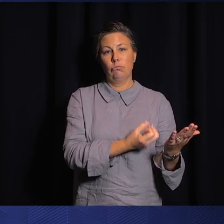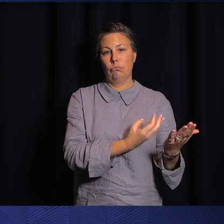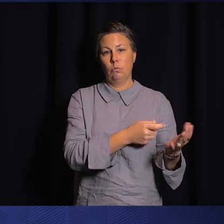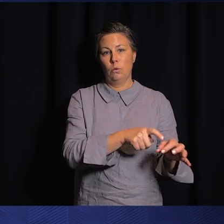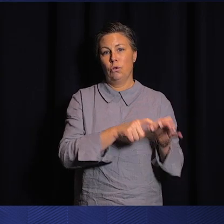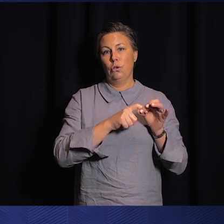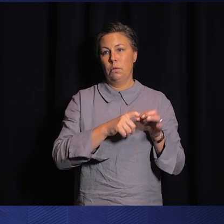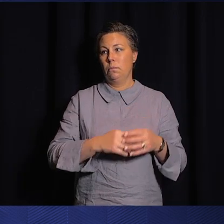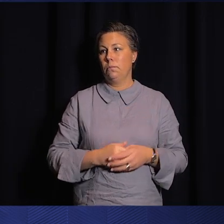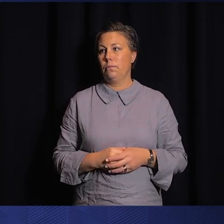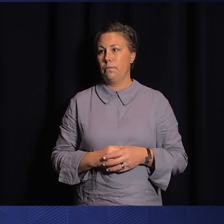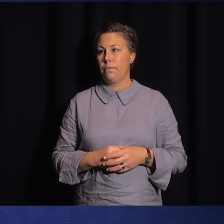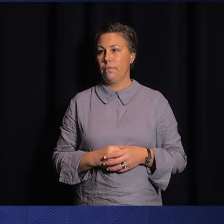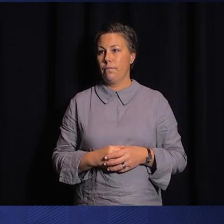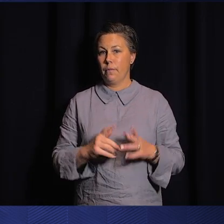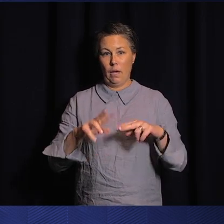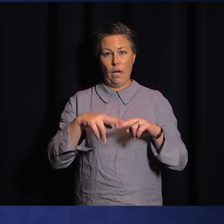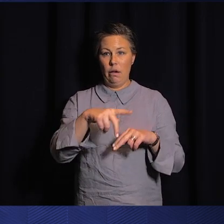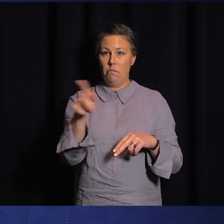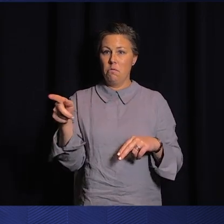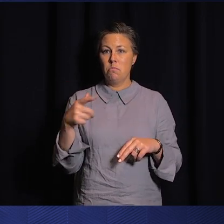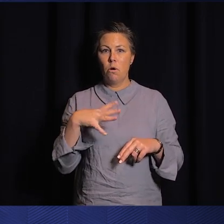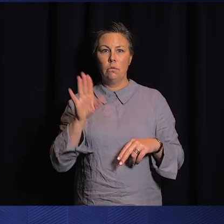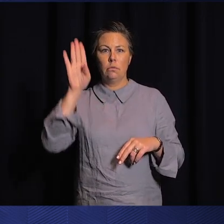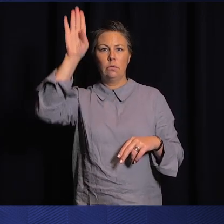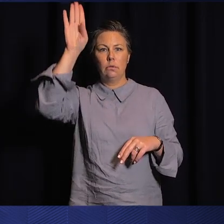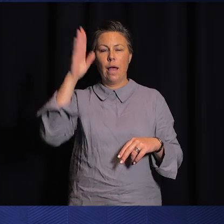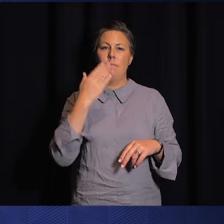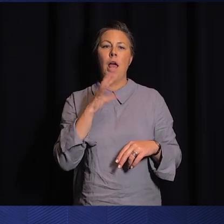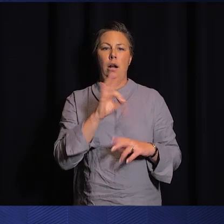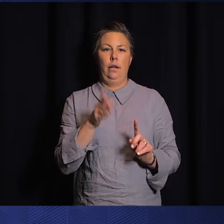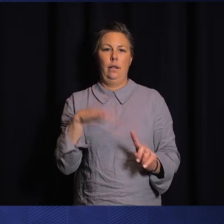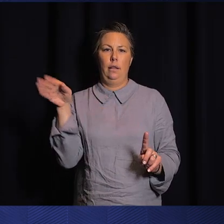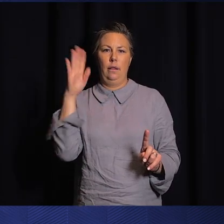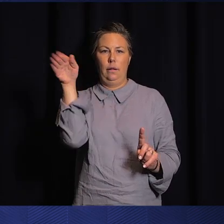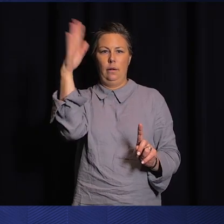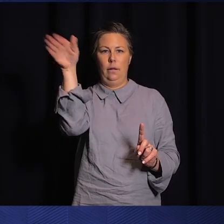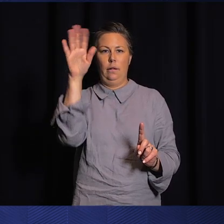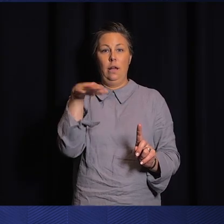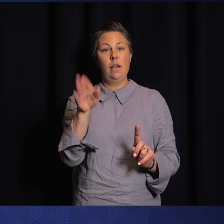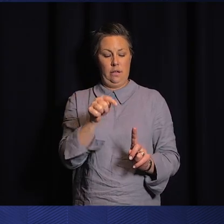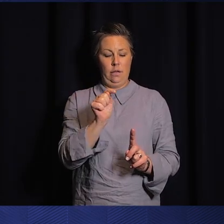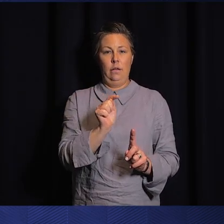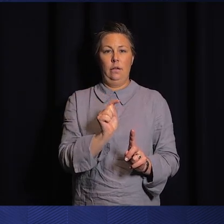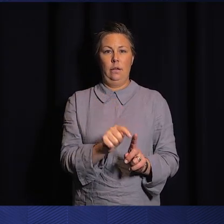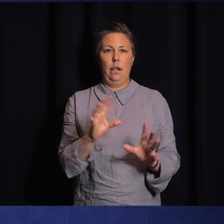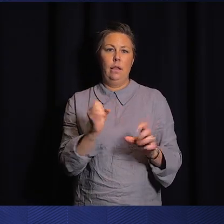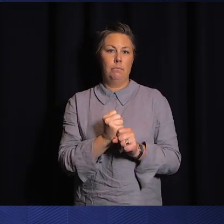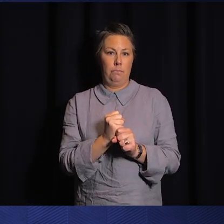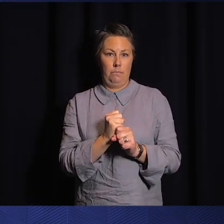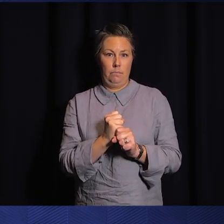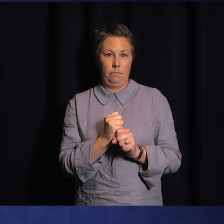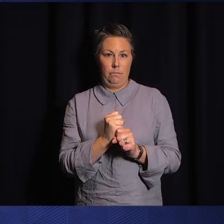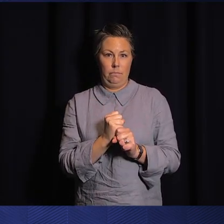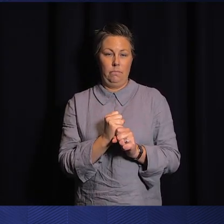Please, I invite you, if anyone does have questions, to keep them to the point, and then we will have an opportunity